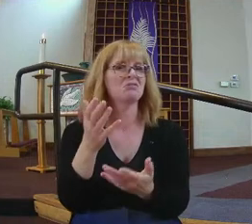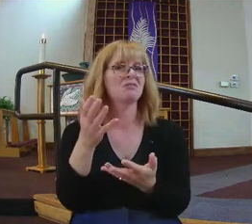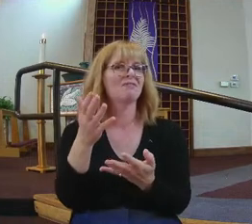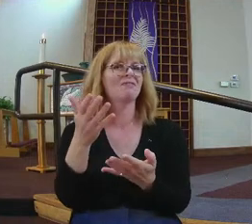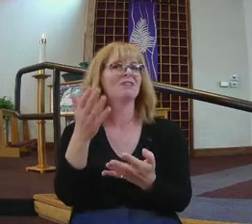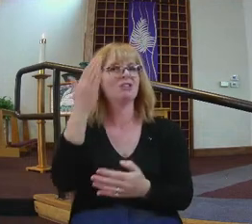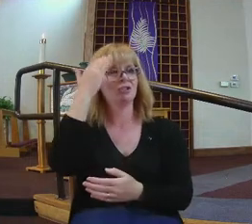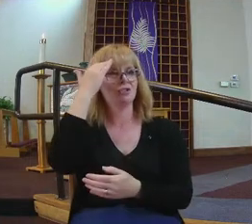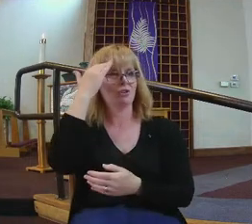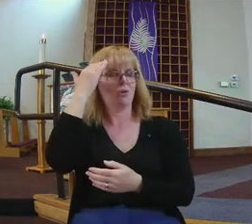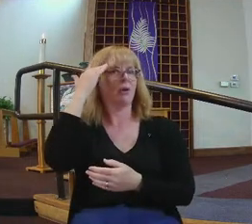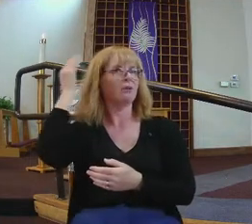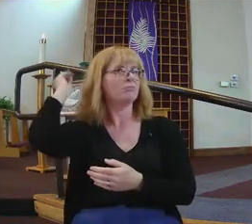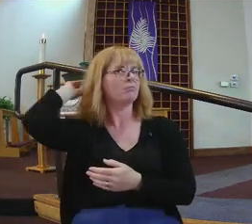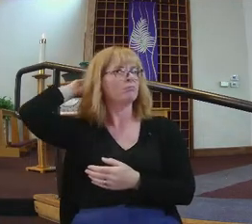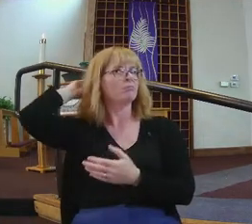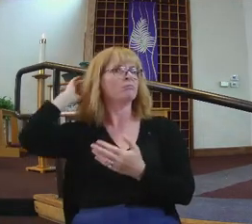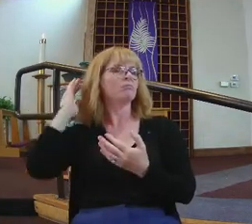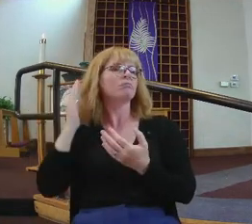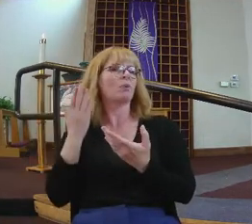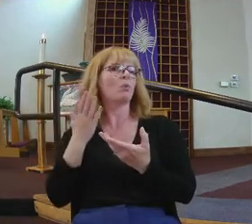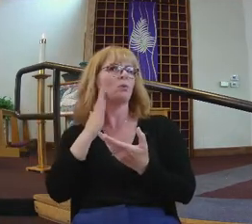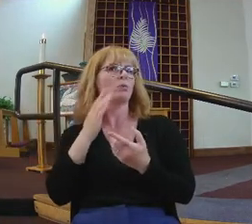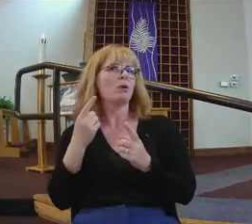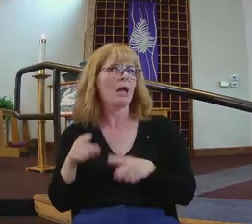were praying a blessing upon him?